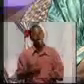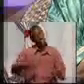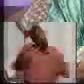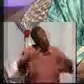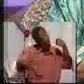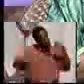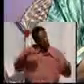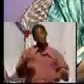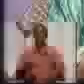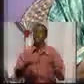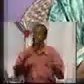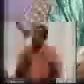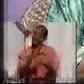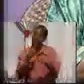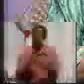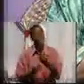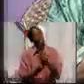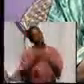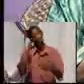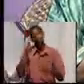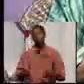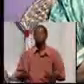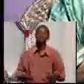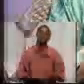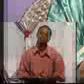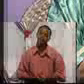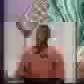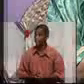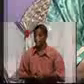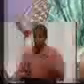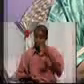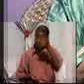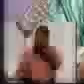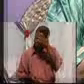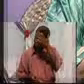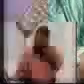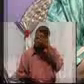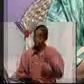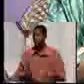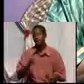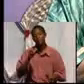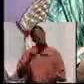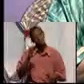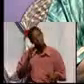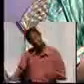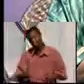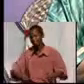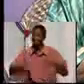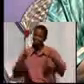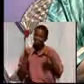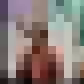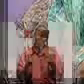the development. Yes. And that's why you're talking about the national development. Okay. That's where the thing lies. Okay, Mr. Kamara, is well